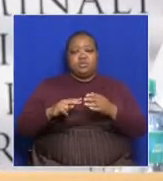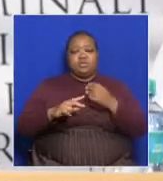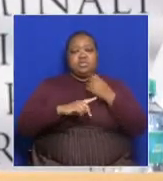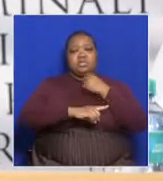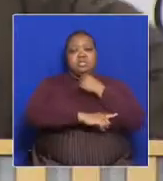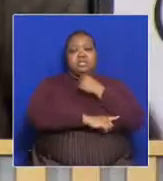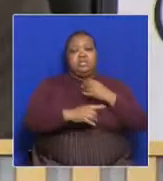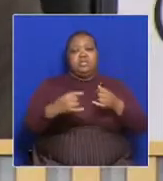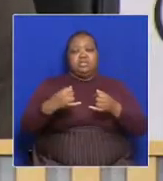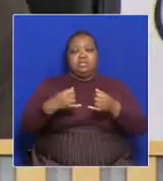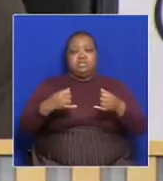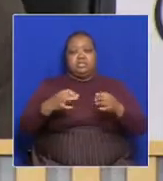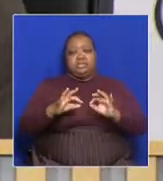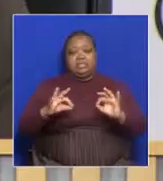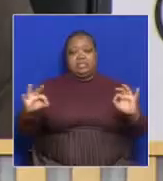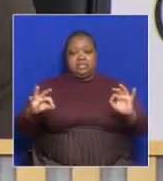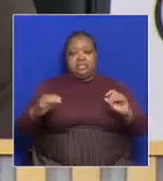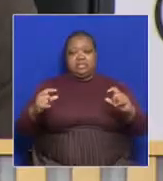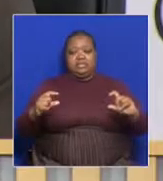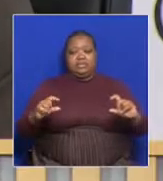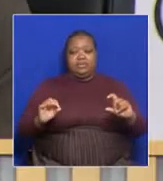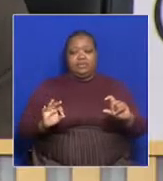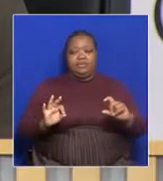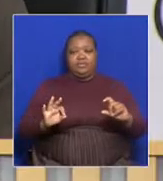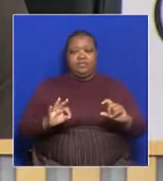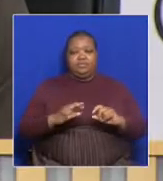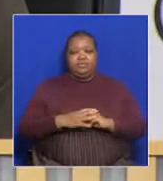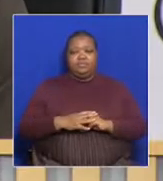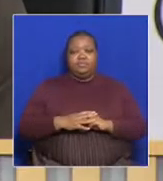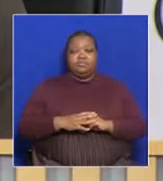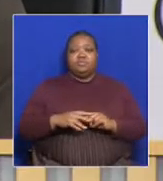3. It is for this reason,